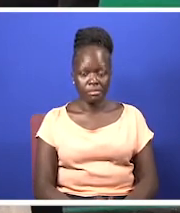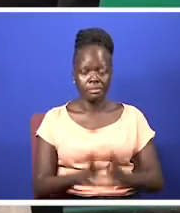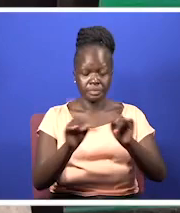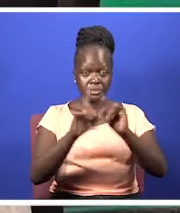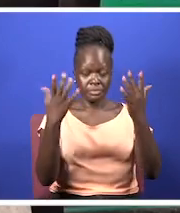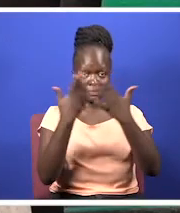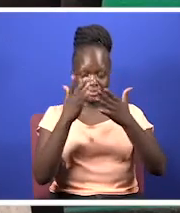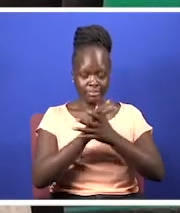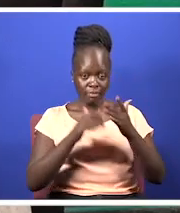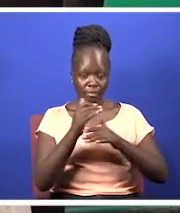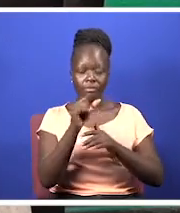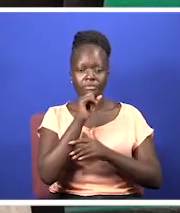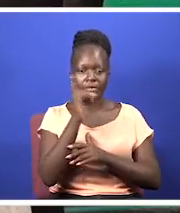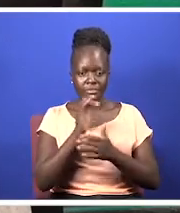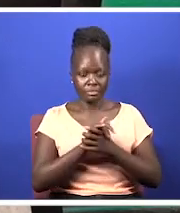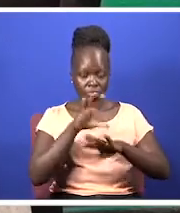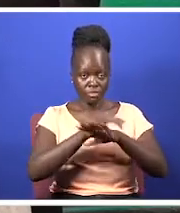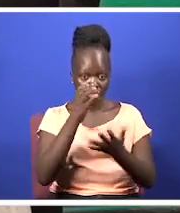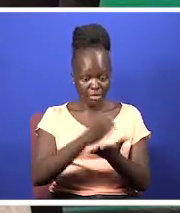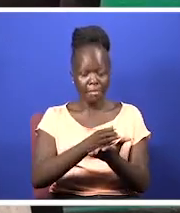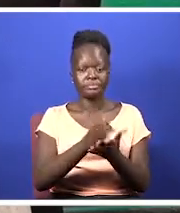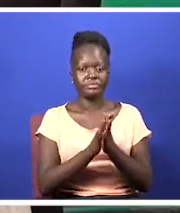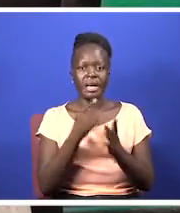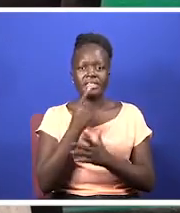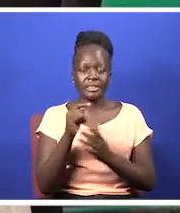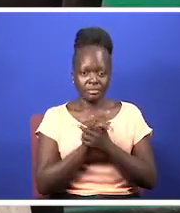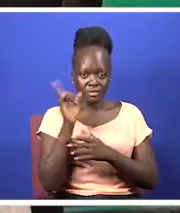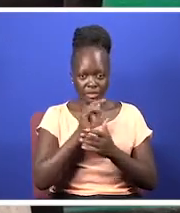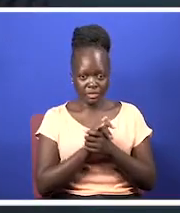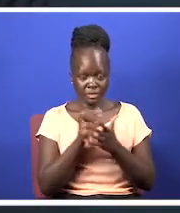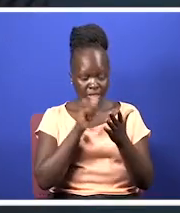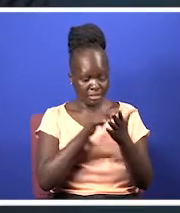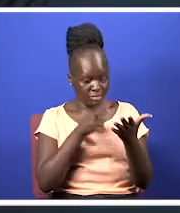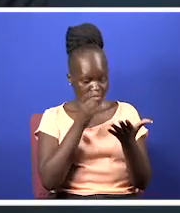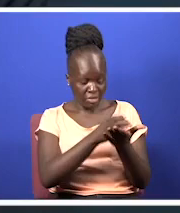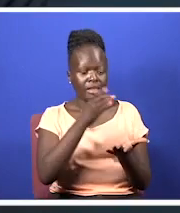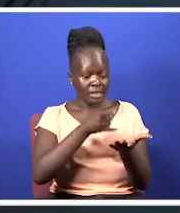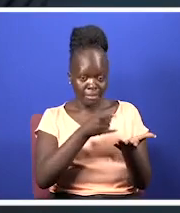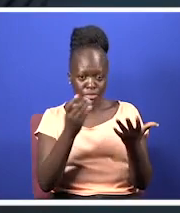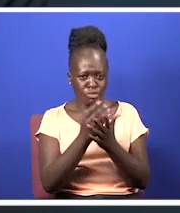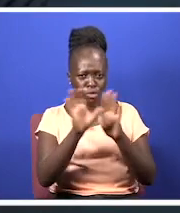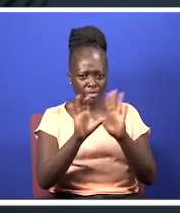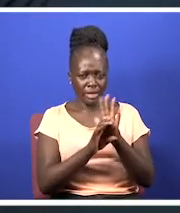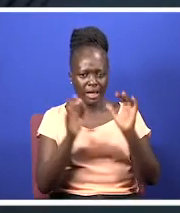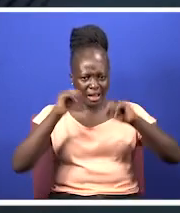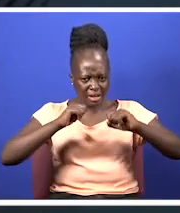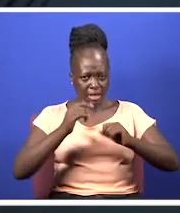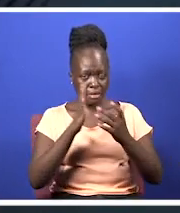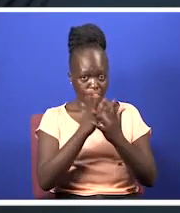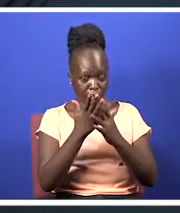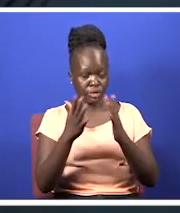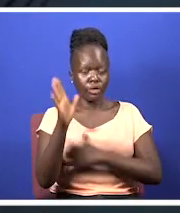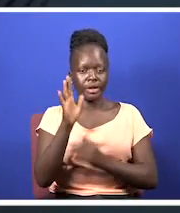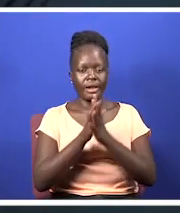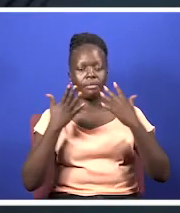On the same night after supper, he took the cup and said, "This cup is a new covenant, a new agreement between God